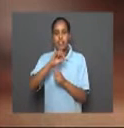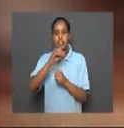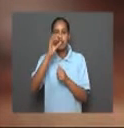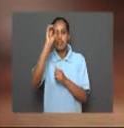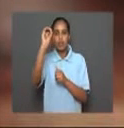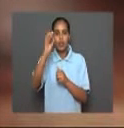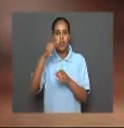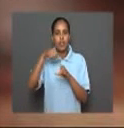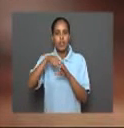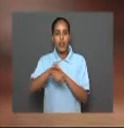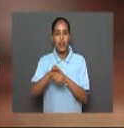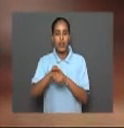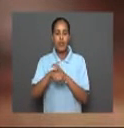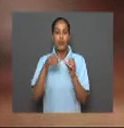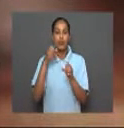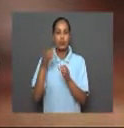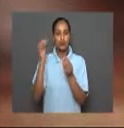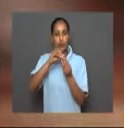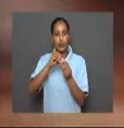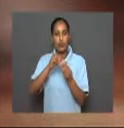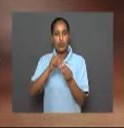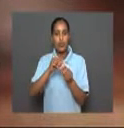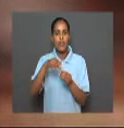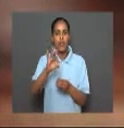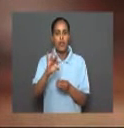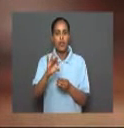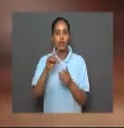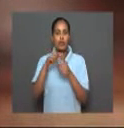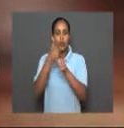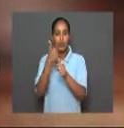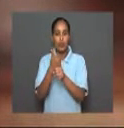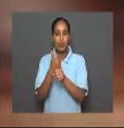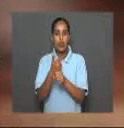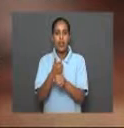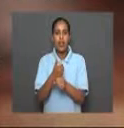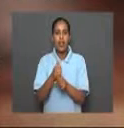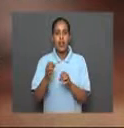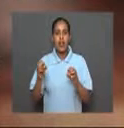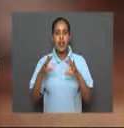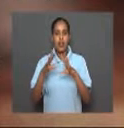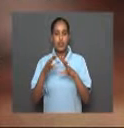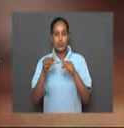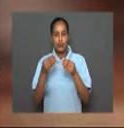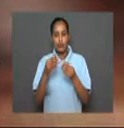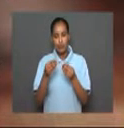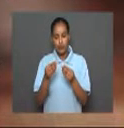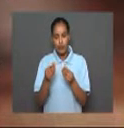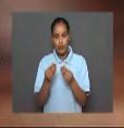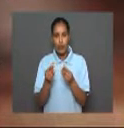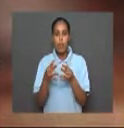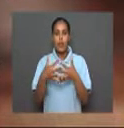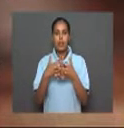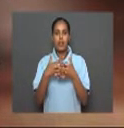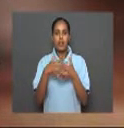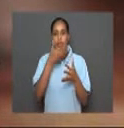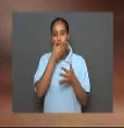detail. It can also be foamed to produce a light, soft material that